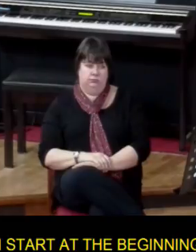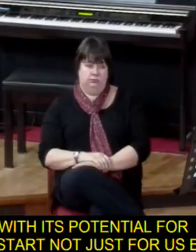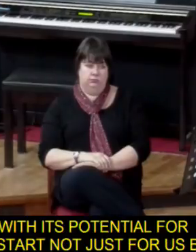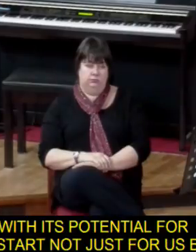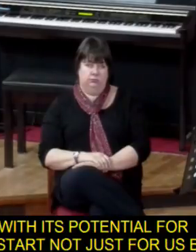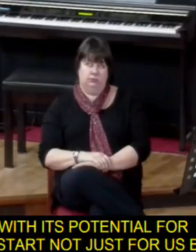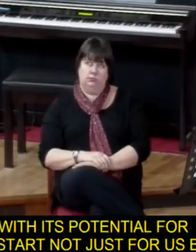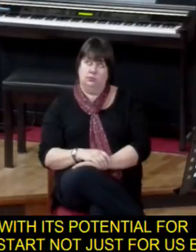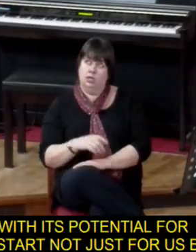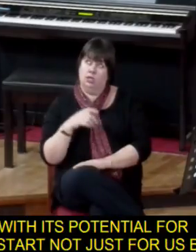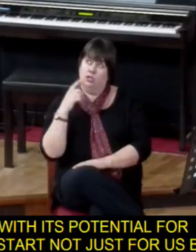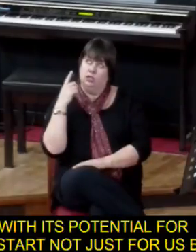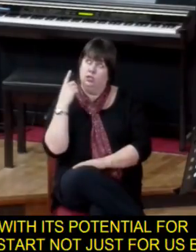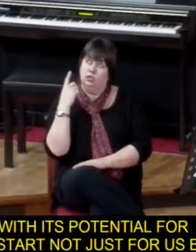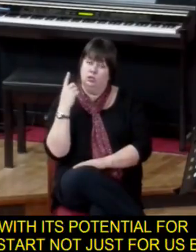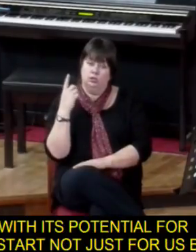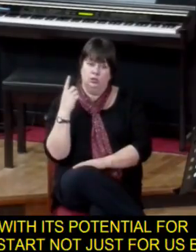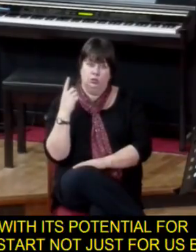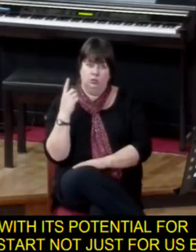Almighty God,